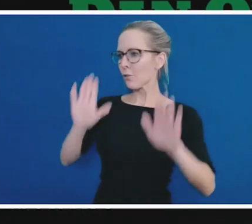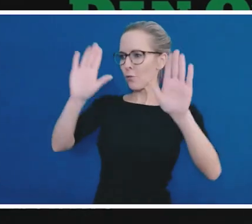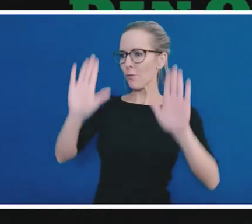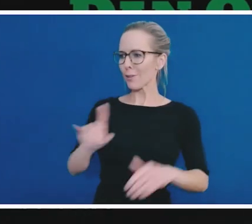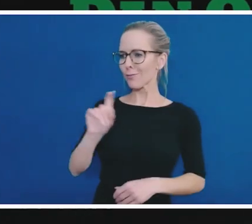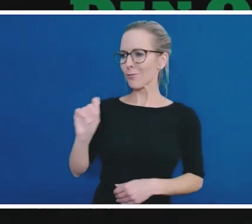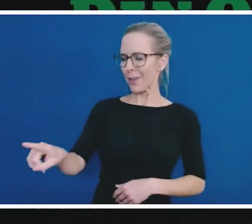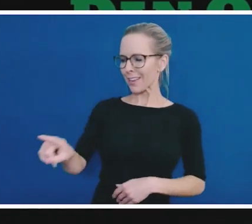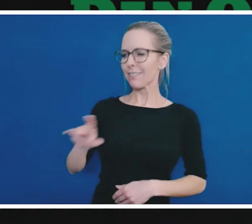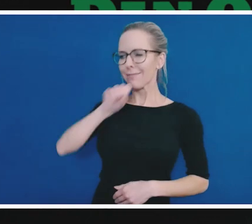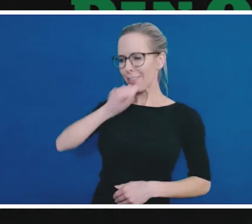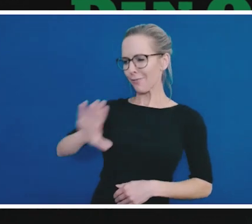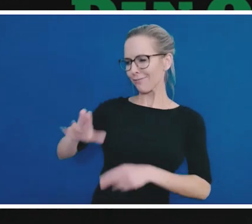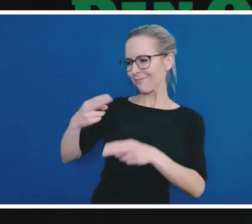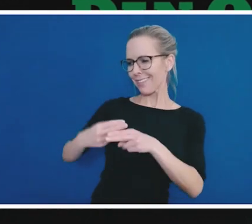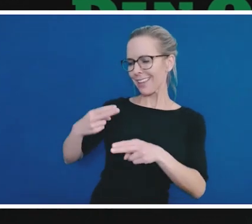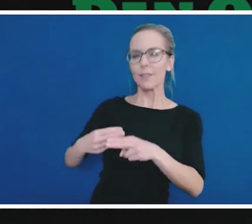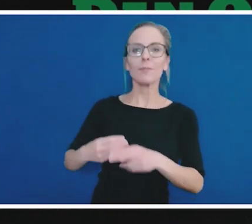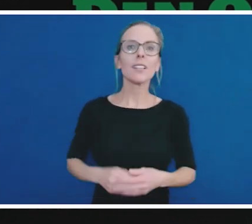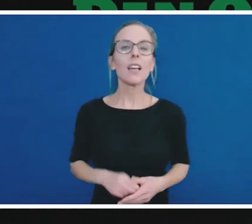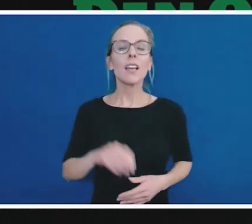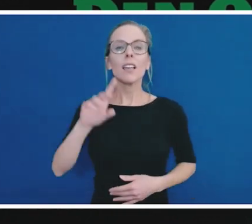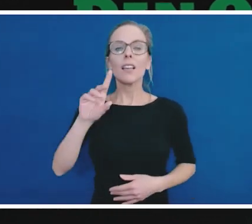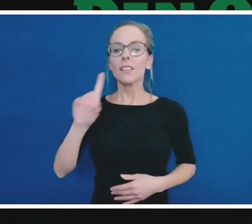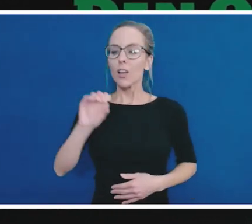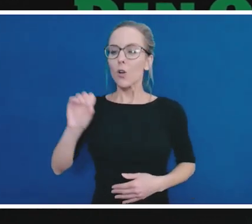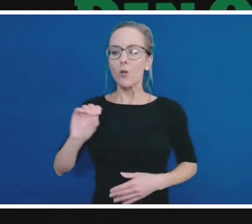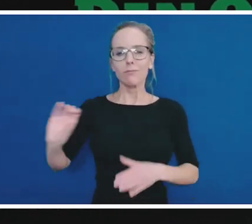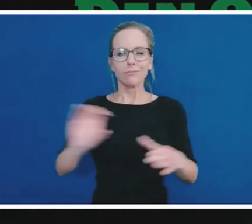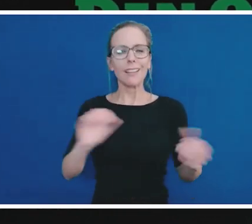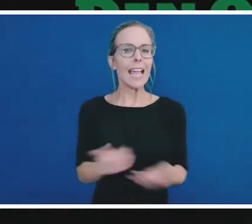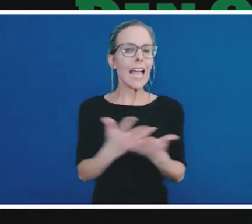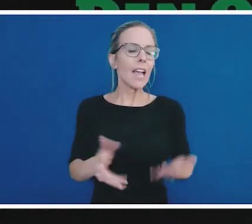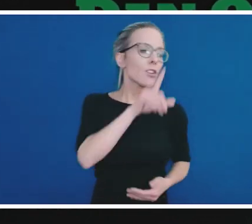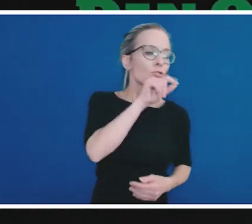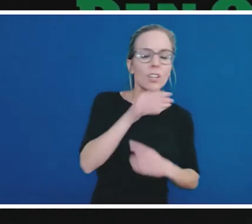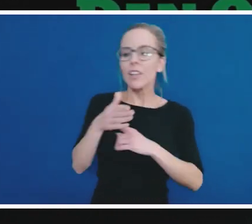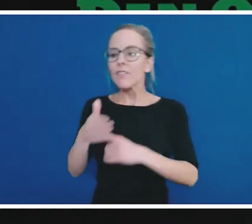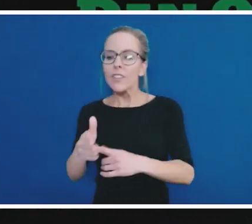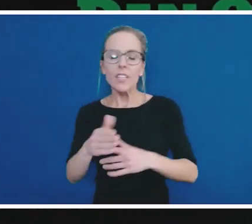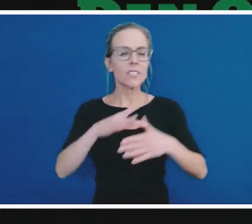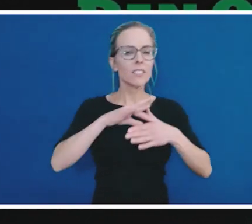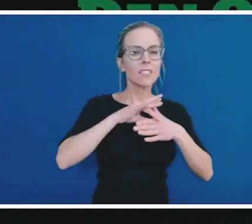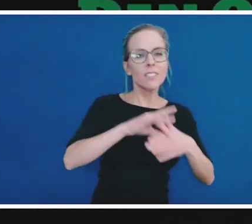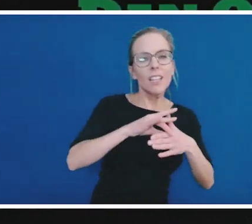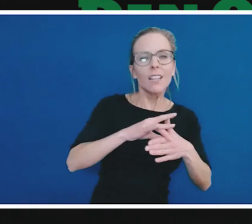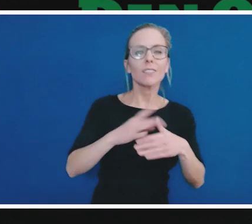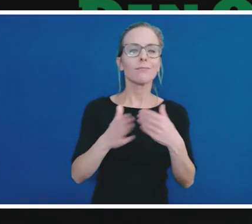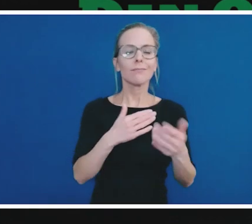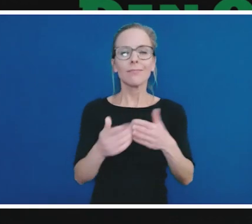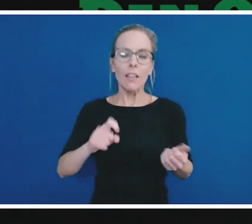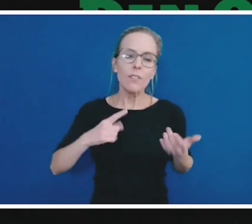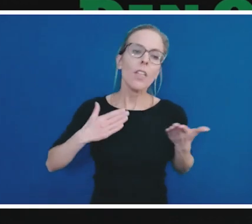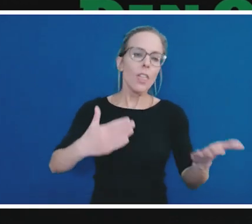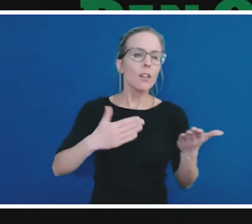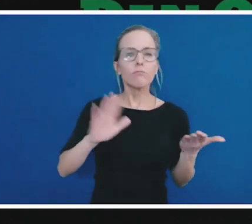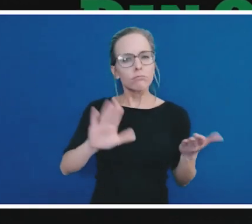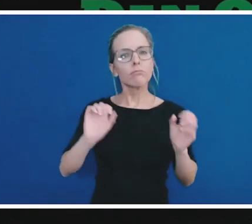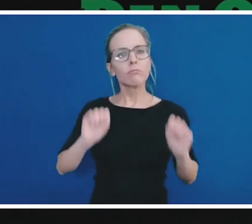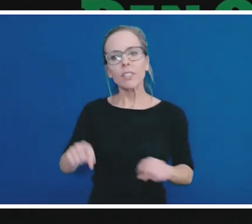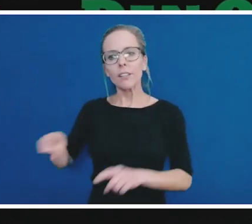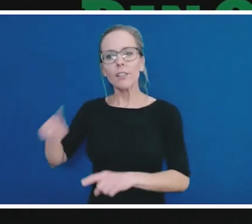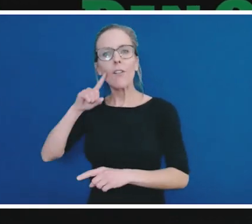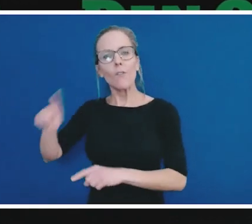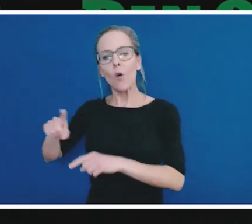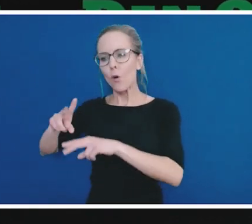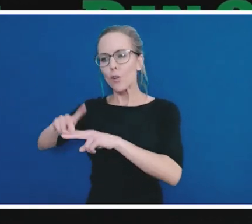great question, Toothpick, and I love that name. Dan-O's is good on anything. Chicken, fish, steak, seafood, and you don't even have to cook with it. You can